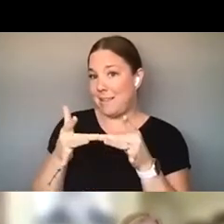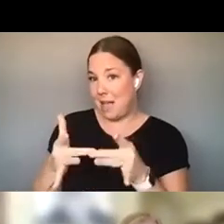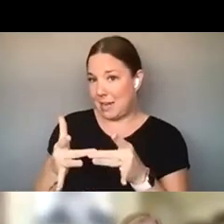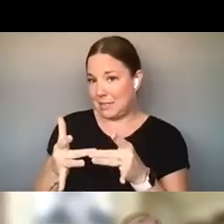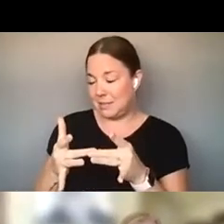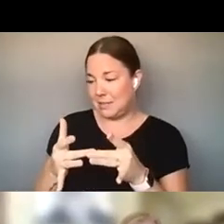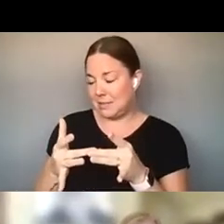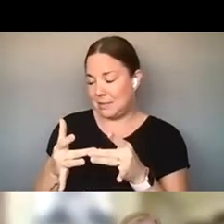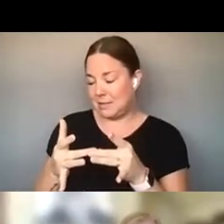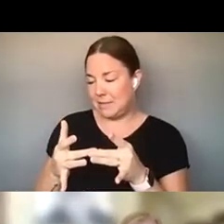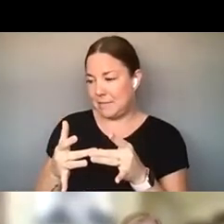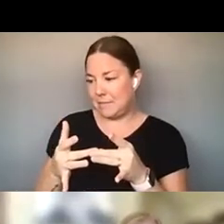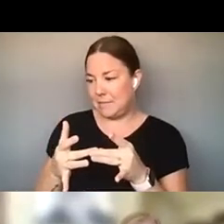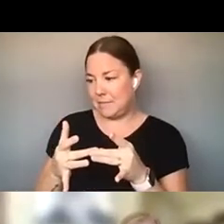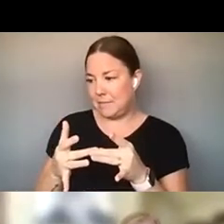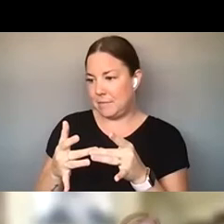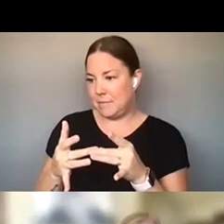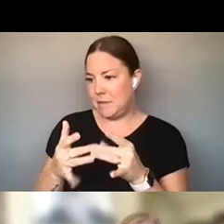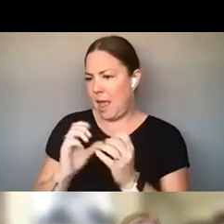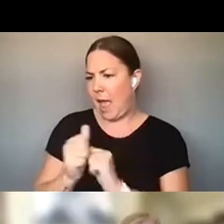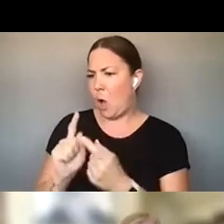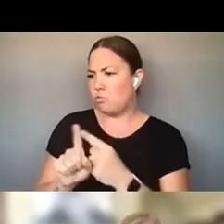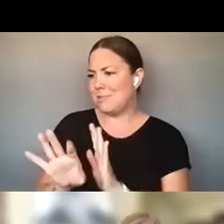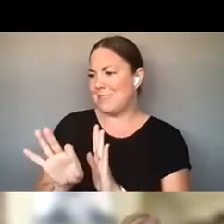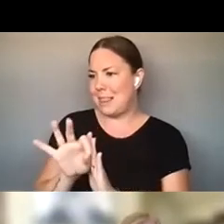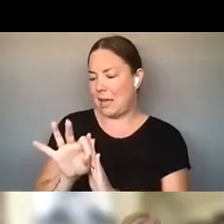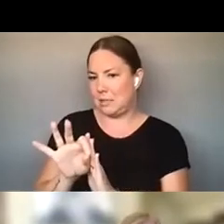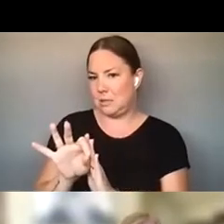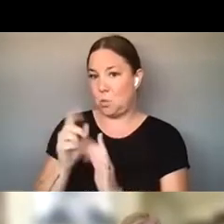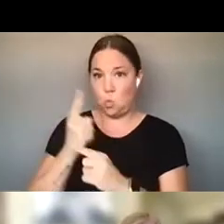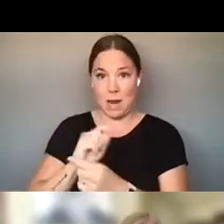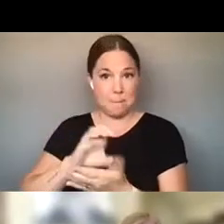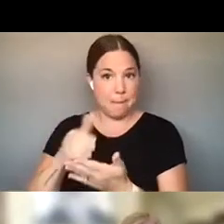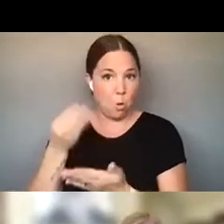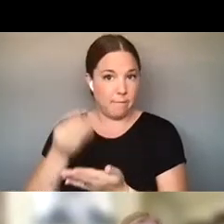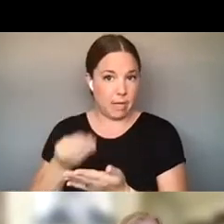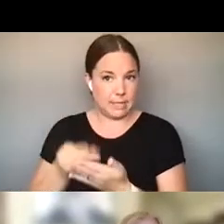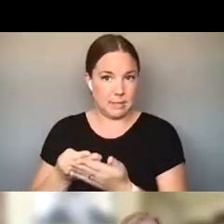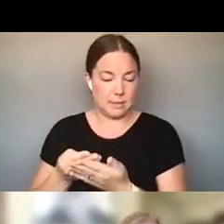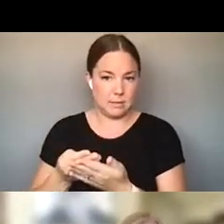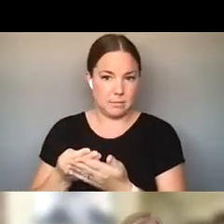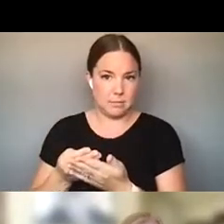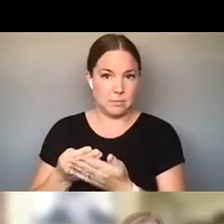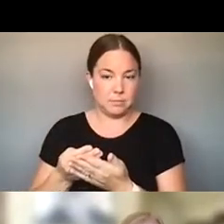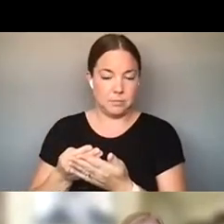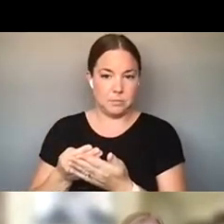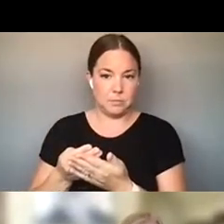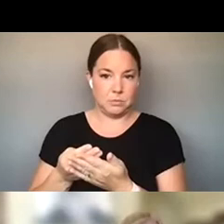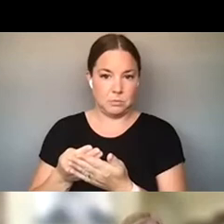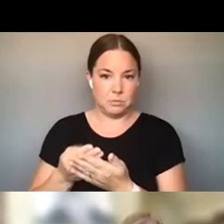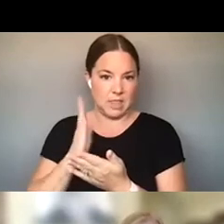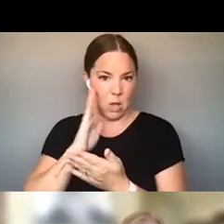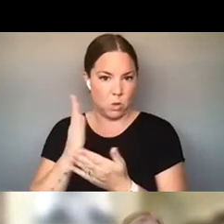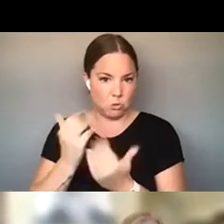how to select the amount of funding that they are going to be going after.